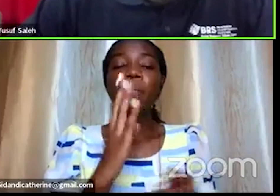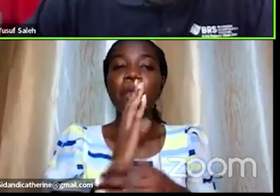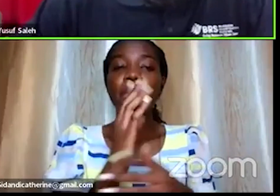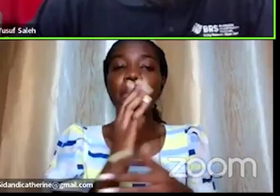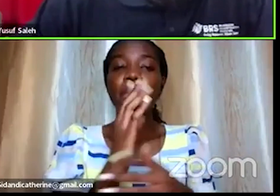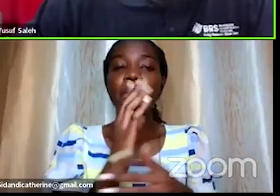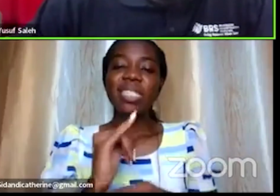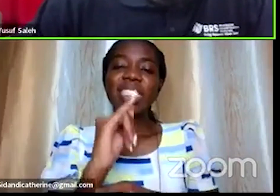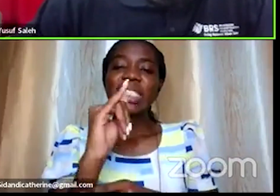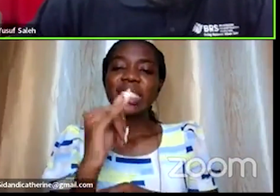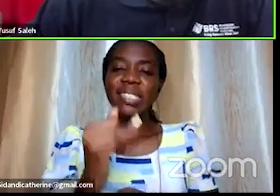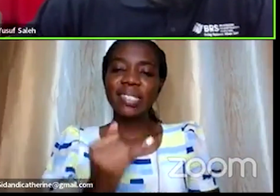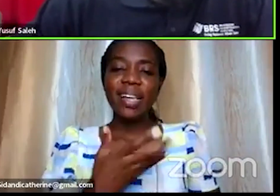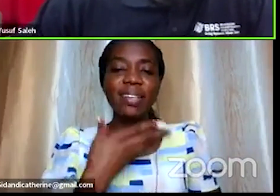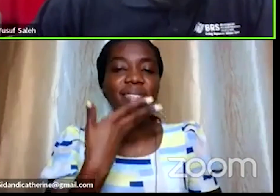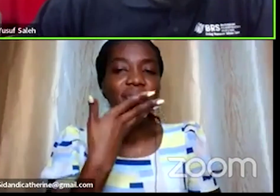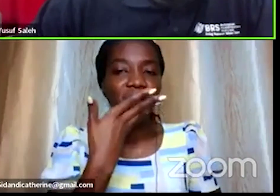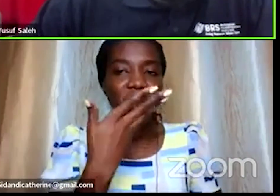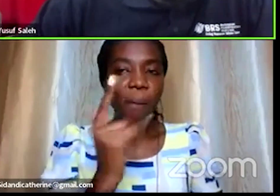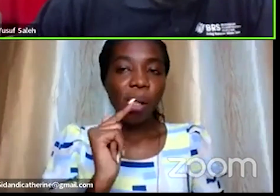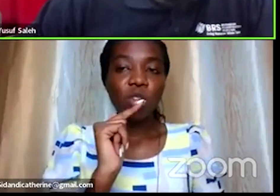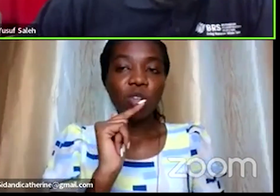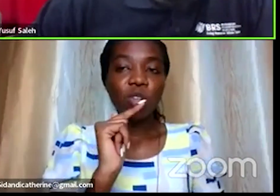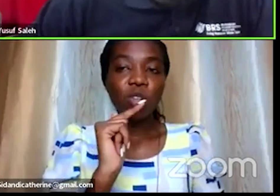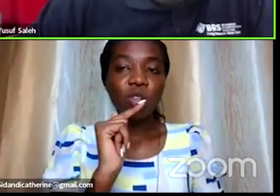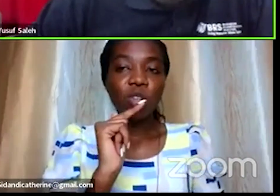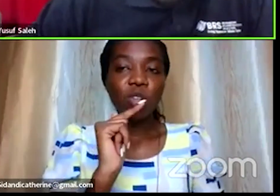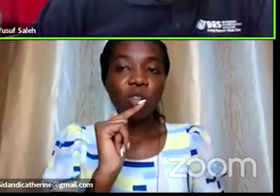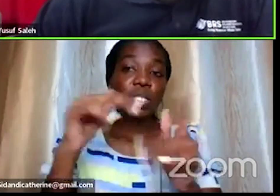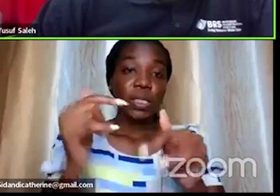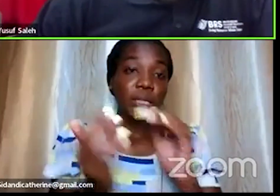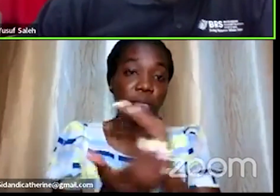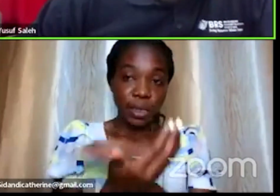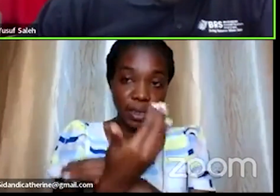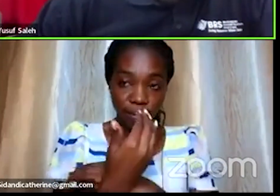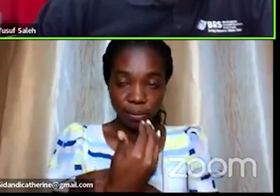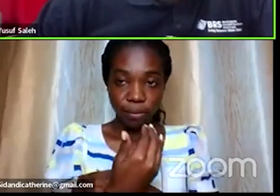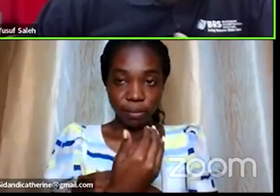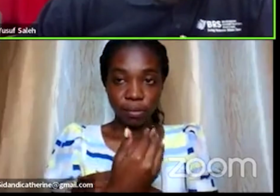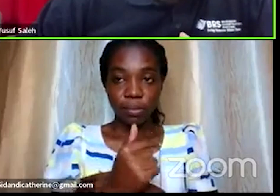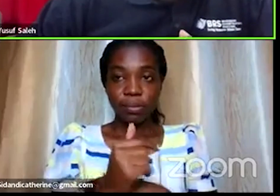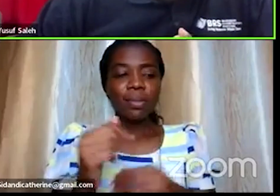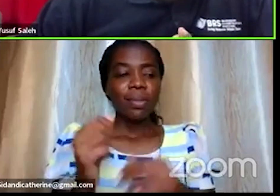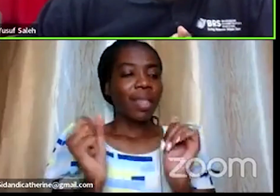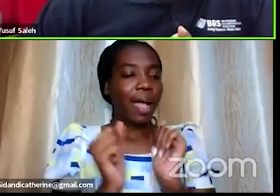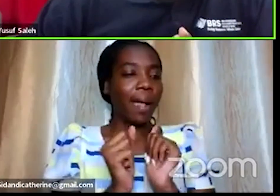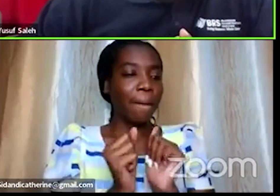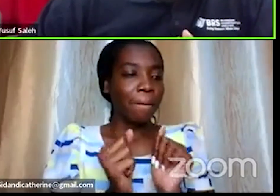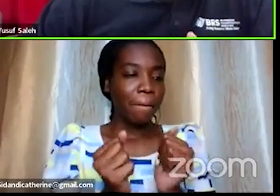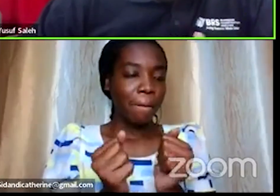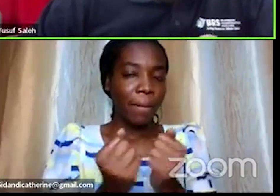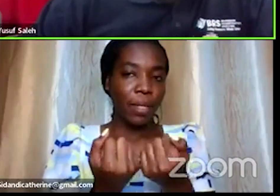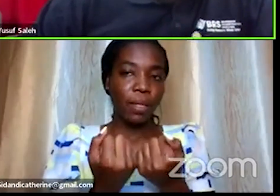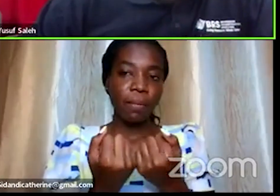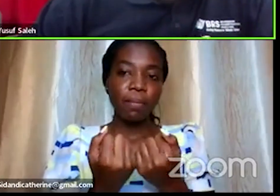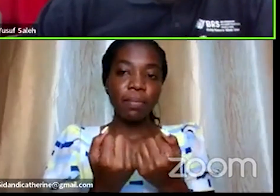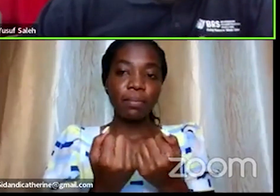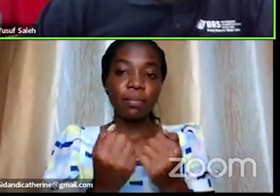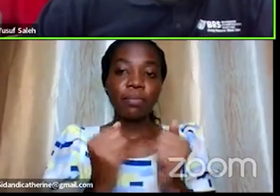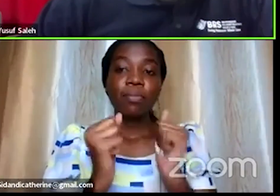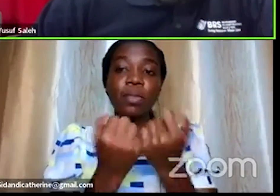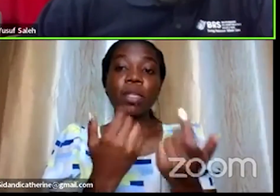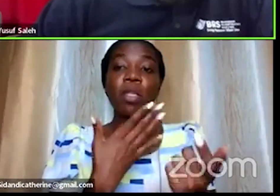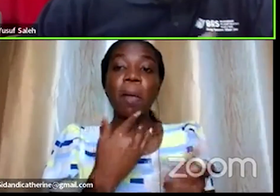just to respond to your scenario this morning, Grace, it happens to, I'll take it back